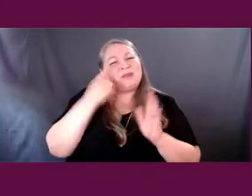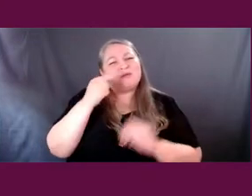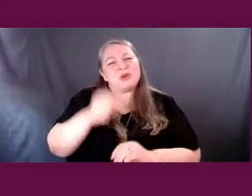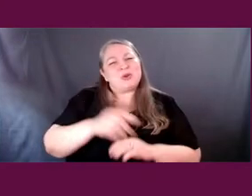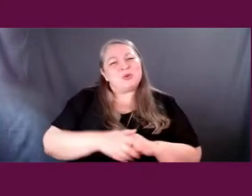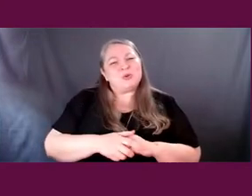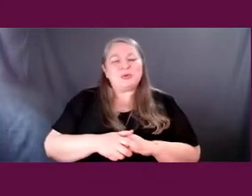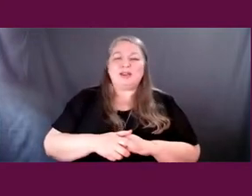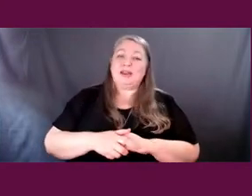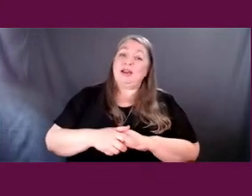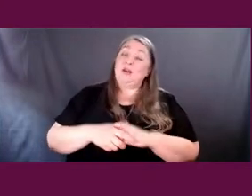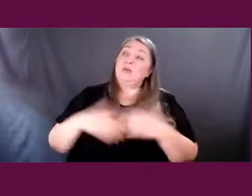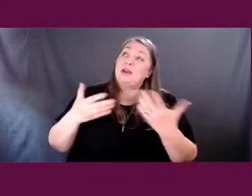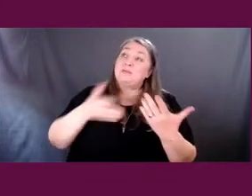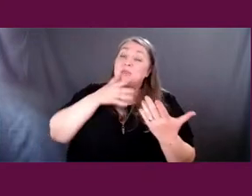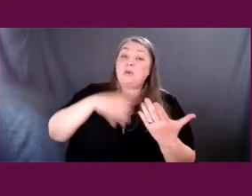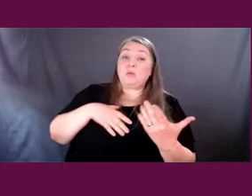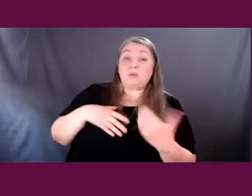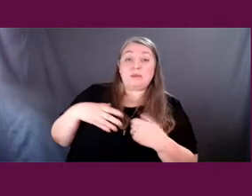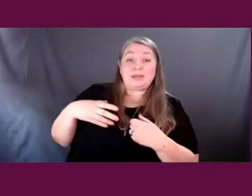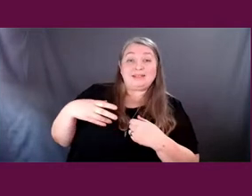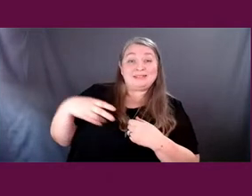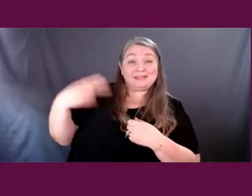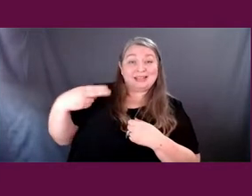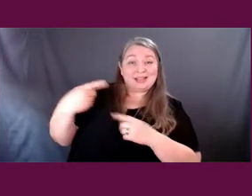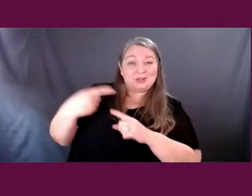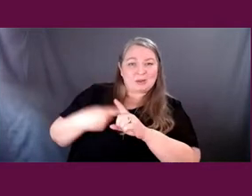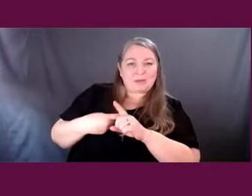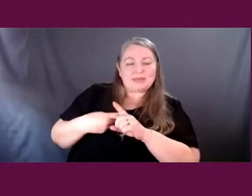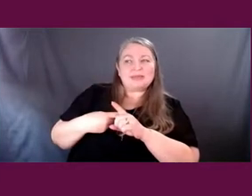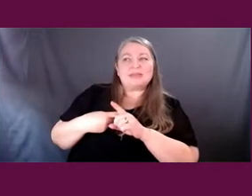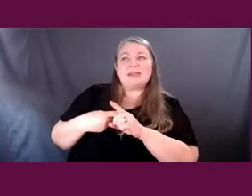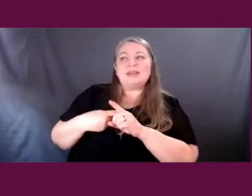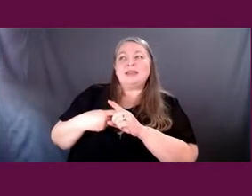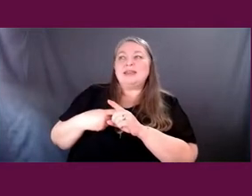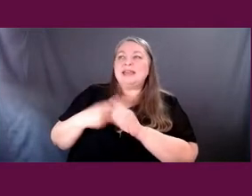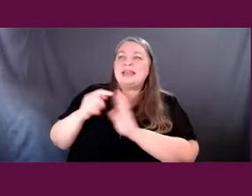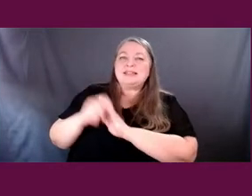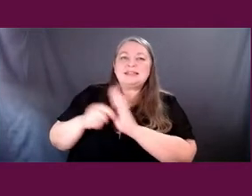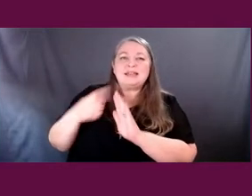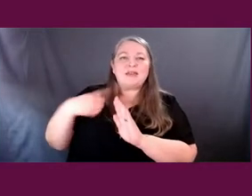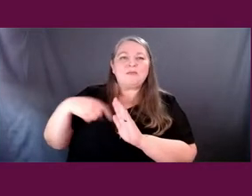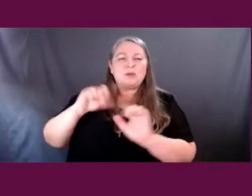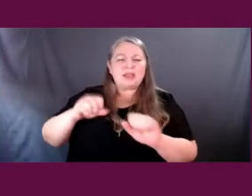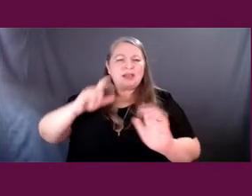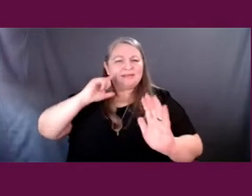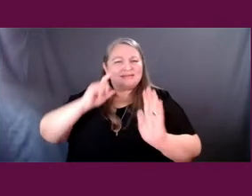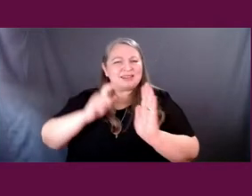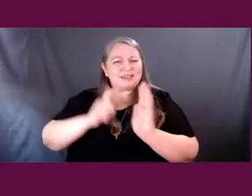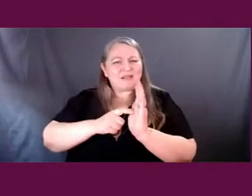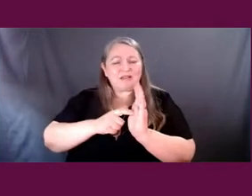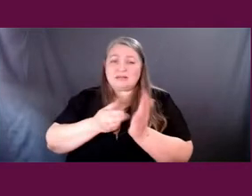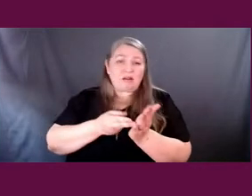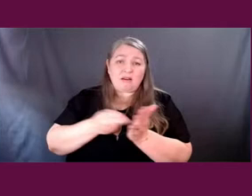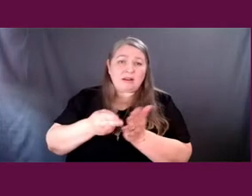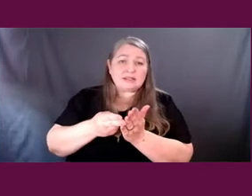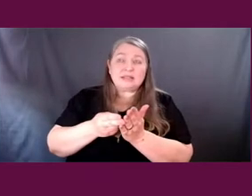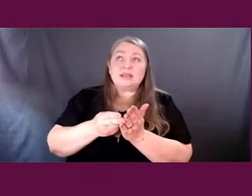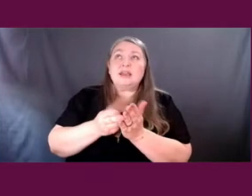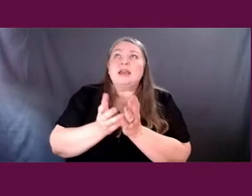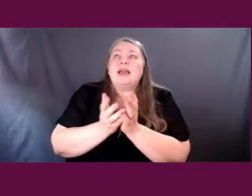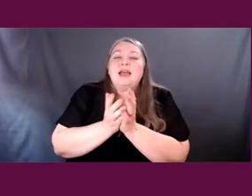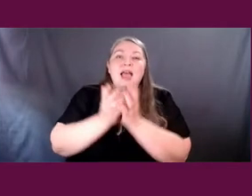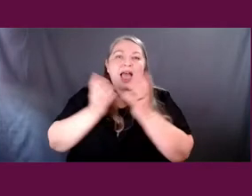you? Women's History Month is a time for us to acknowledge truly just how much of